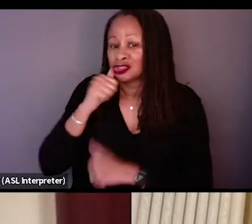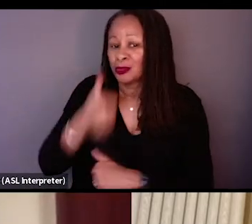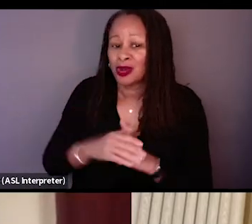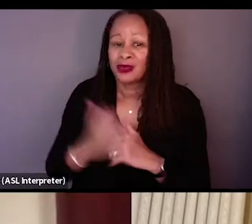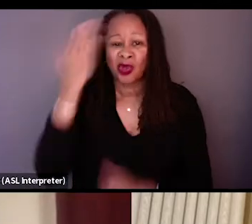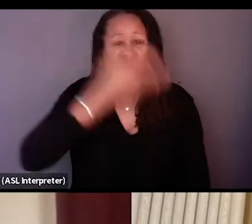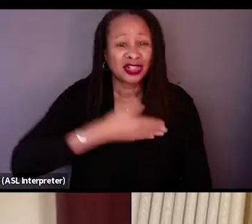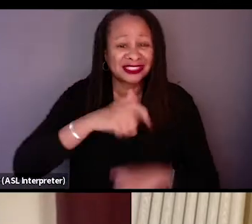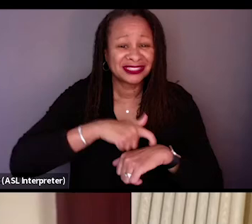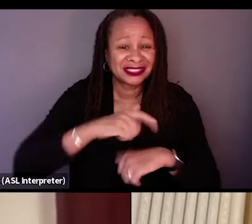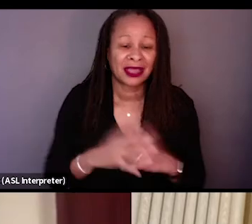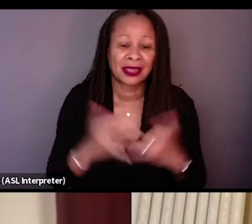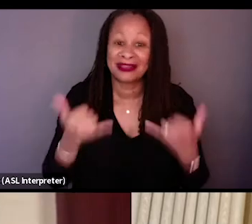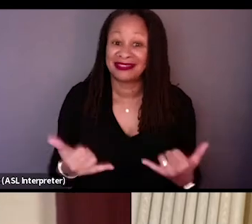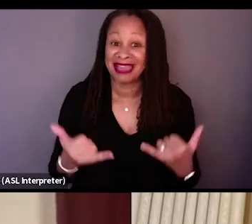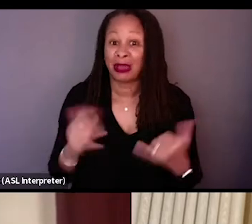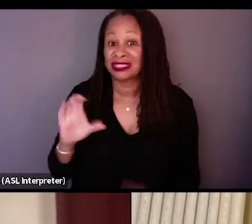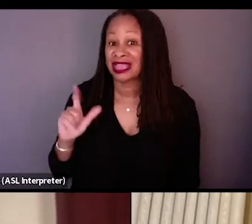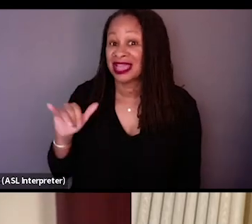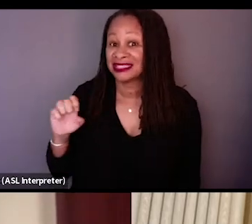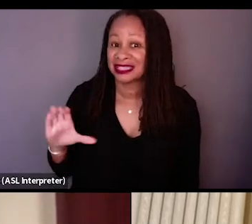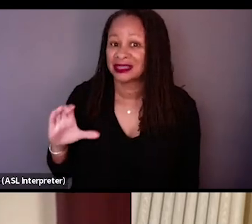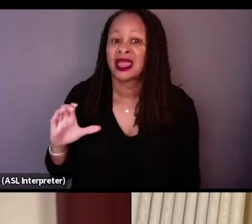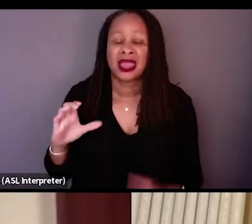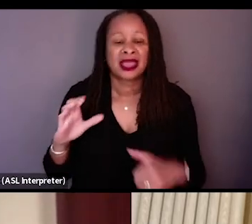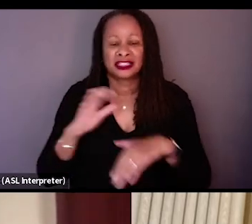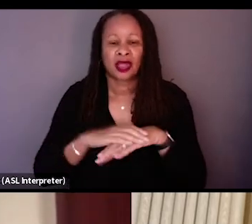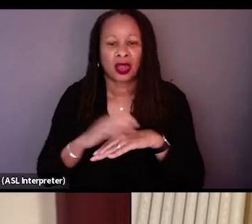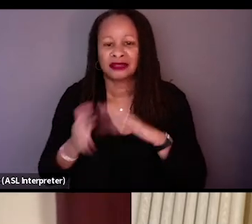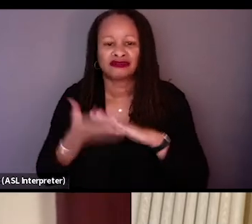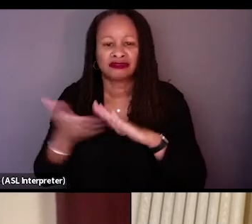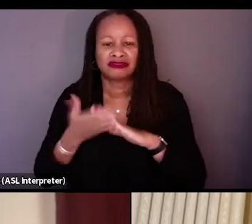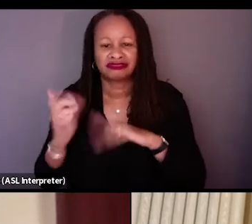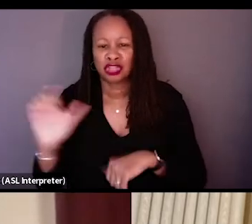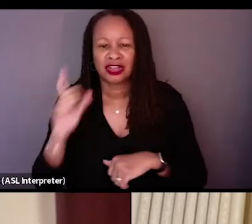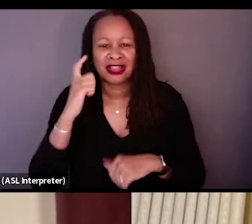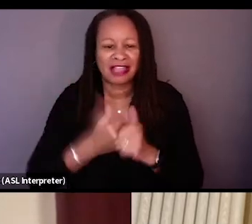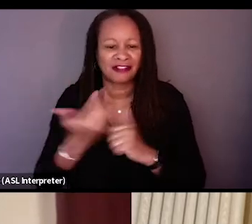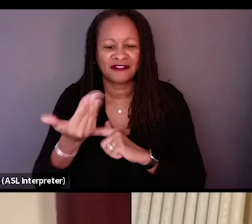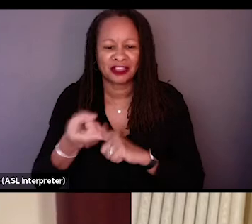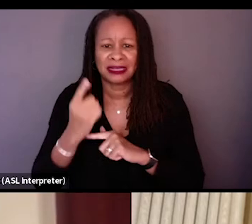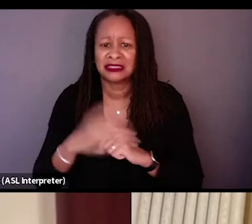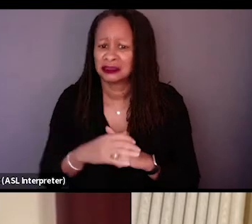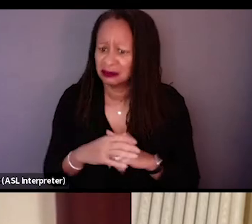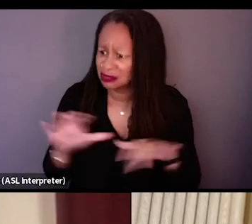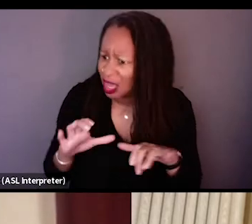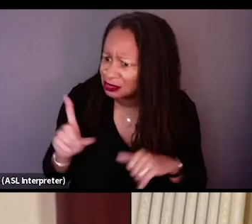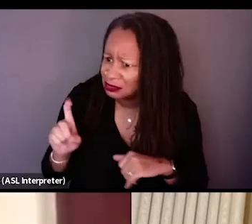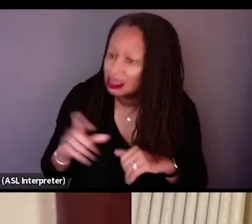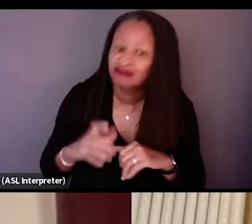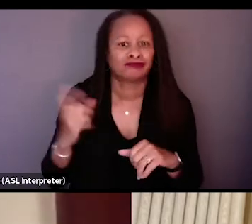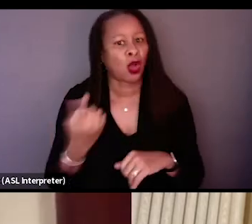at the time, but now it's become something of a classic. It runs on the Noir channel like every 15 minutes. Odds Against Tomorrow. Oh, all the time. All the